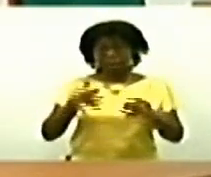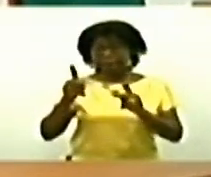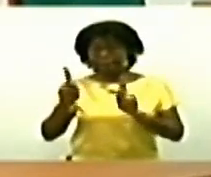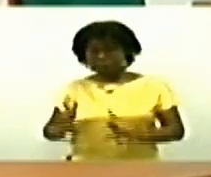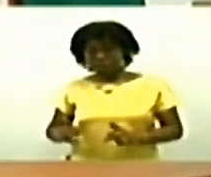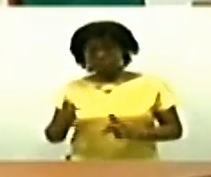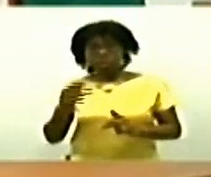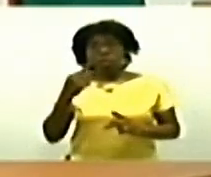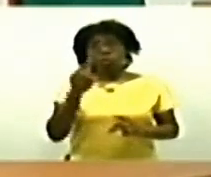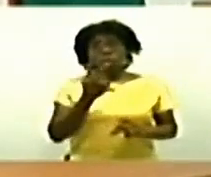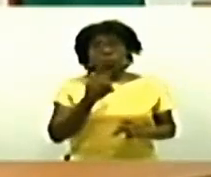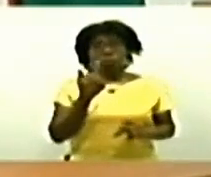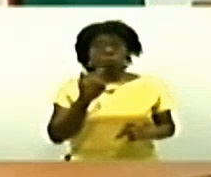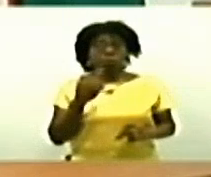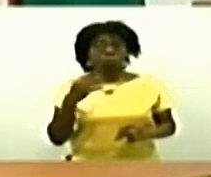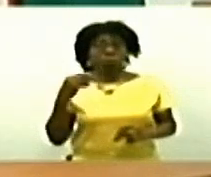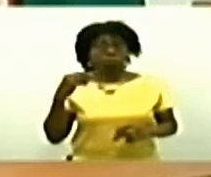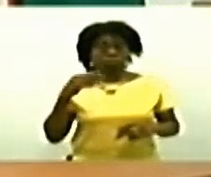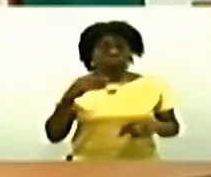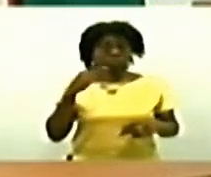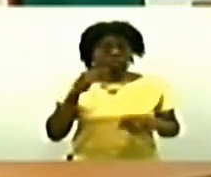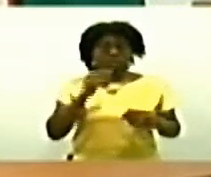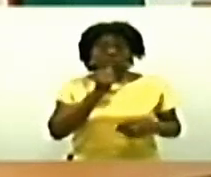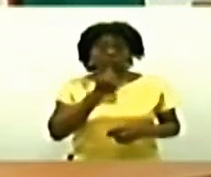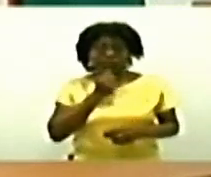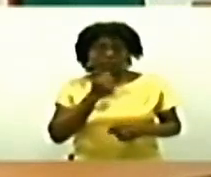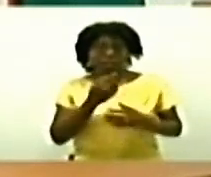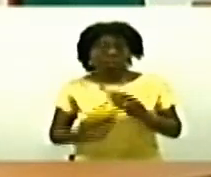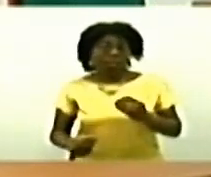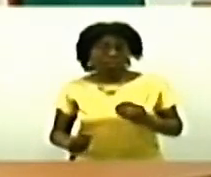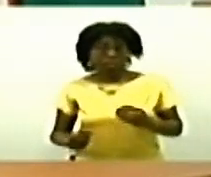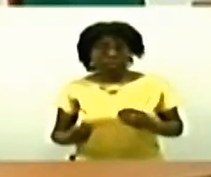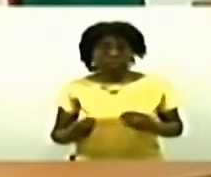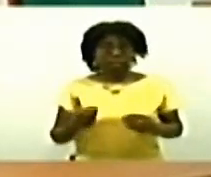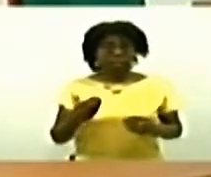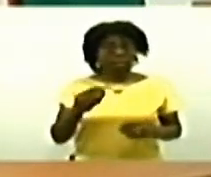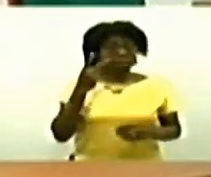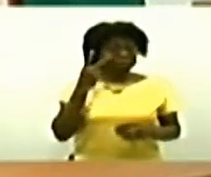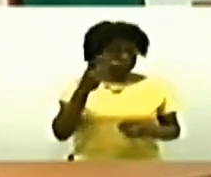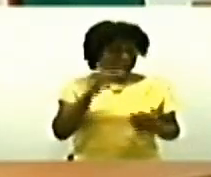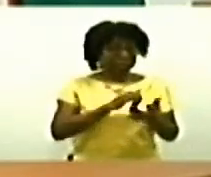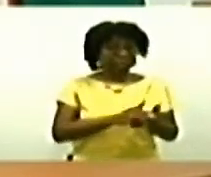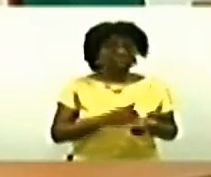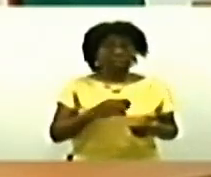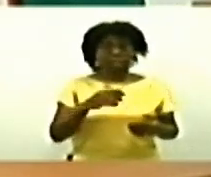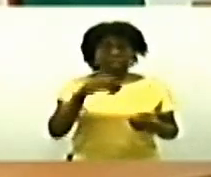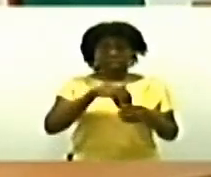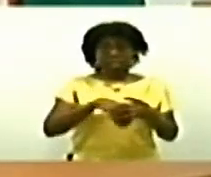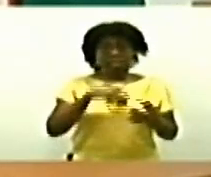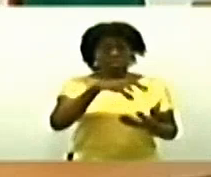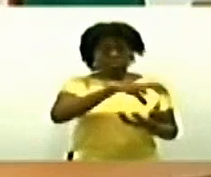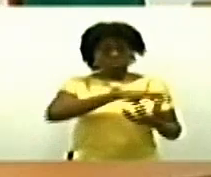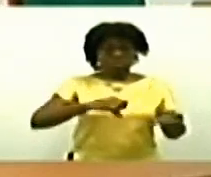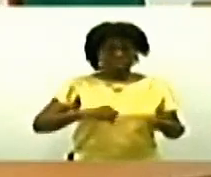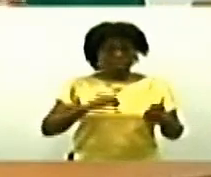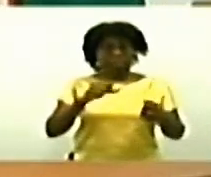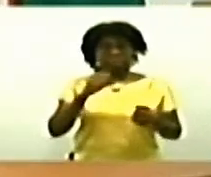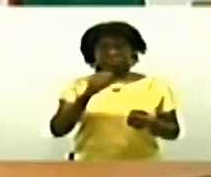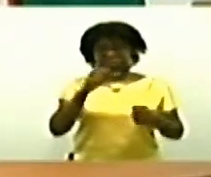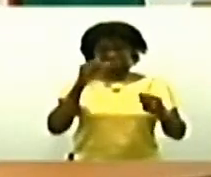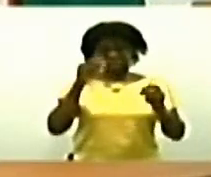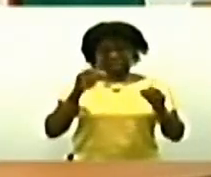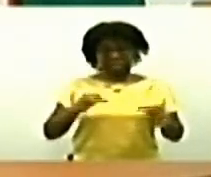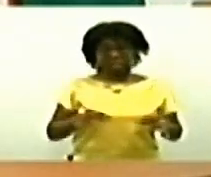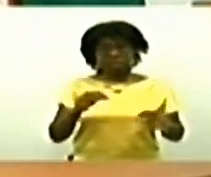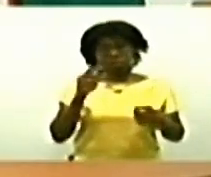more obsessed with defending the rights of the accused. And we see this in the rape cases all the time. All the time.